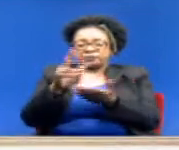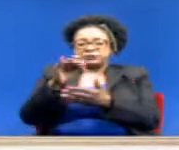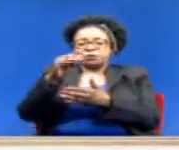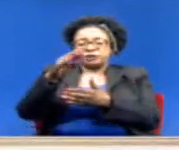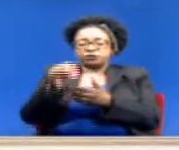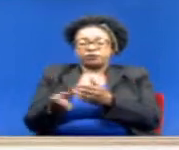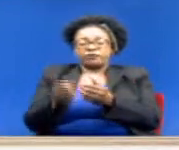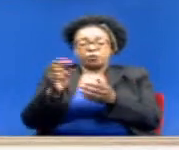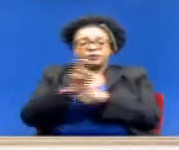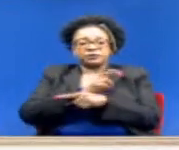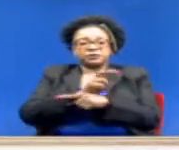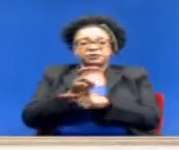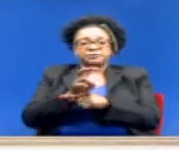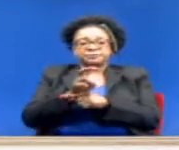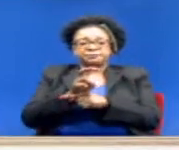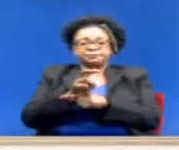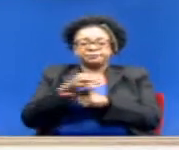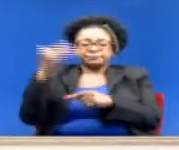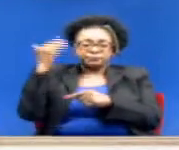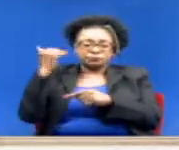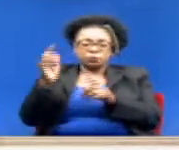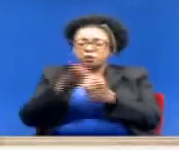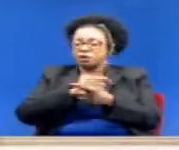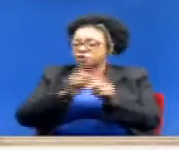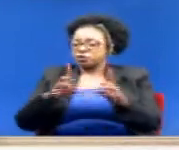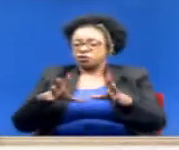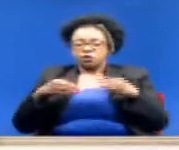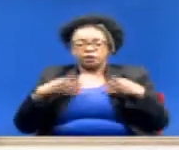witnesses. This court will not condone